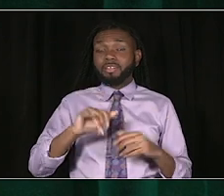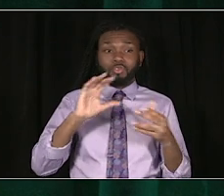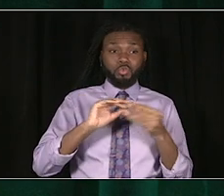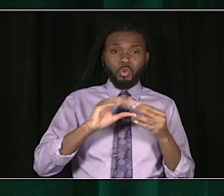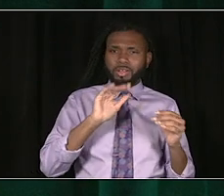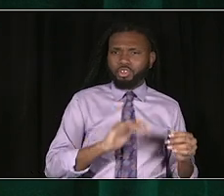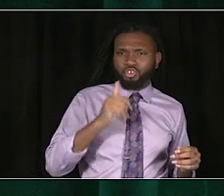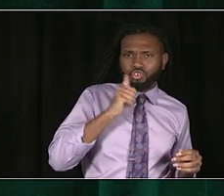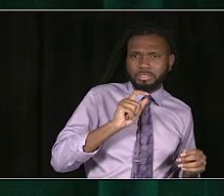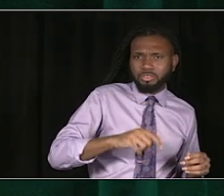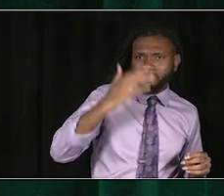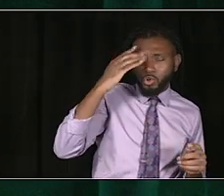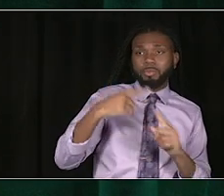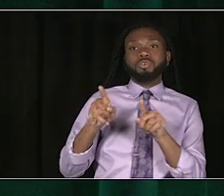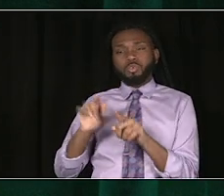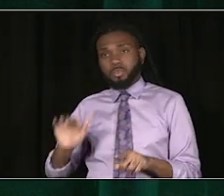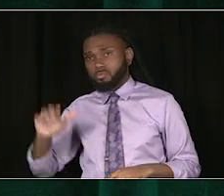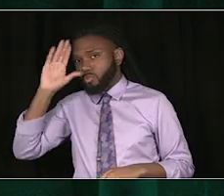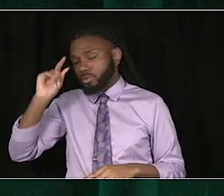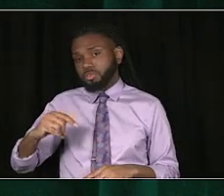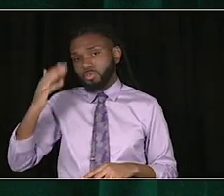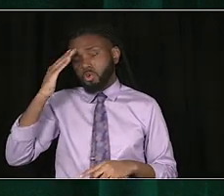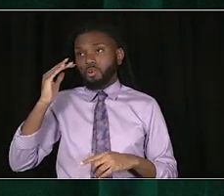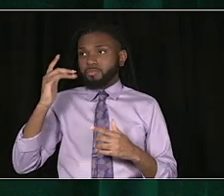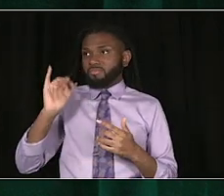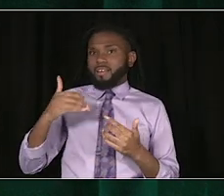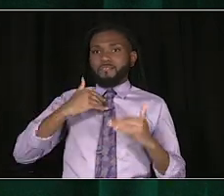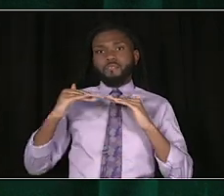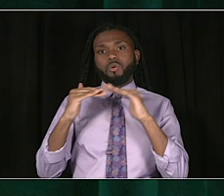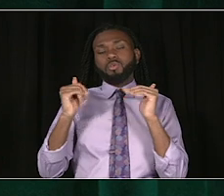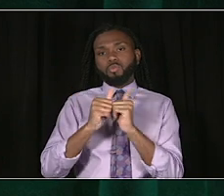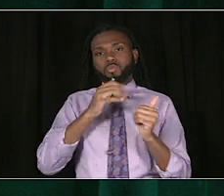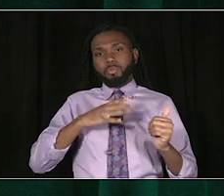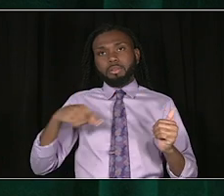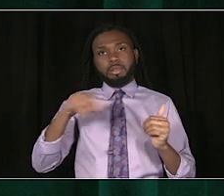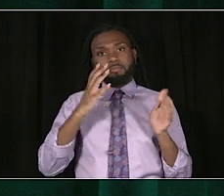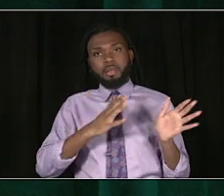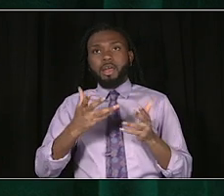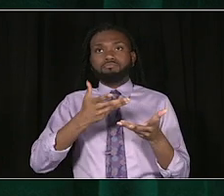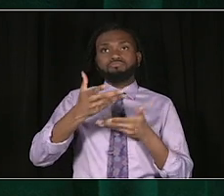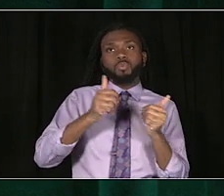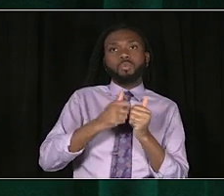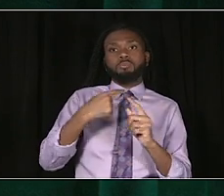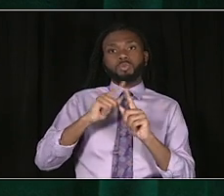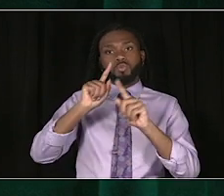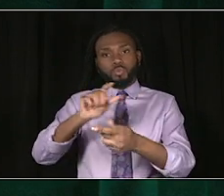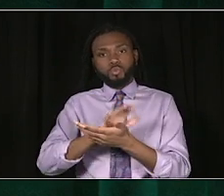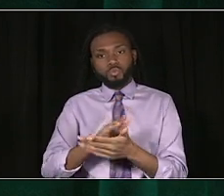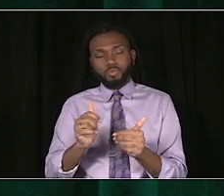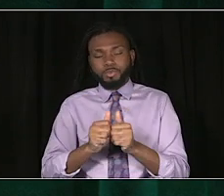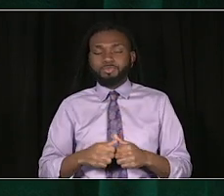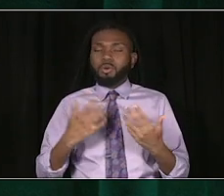know that there is equality among the women that they are going to be dealing with and going to school with. And I'm hopeful that